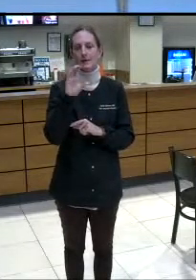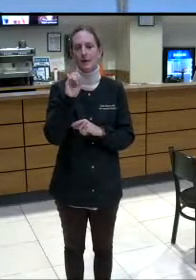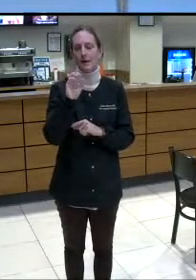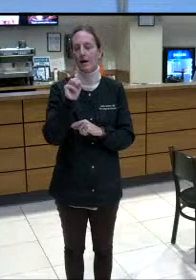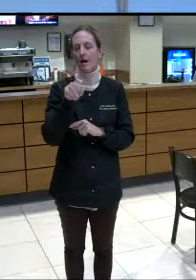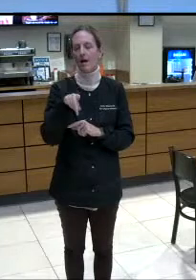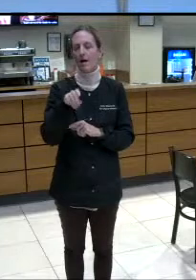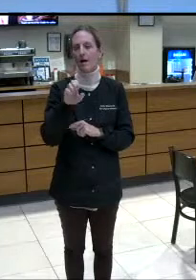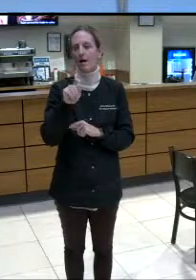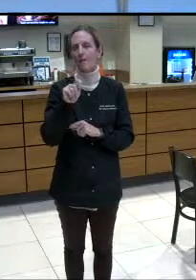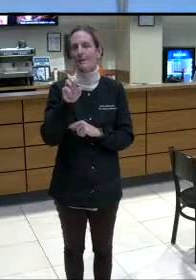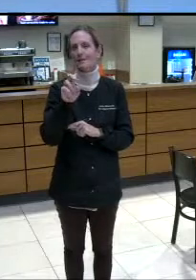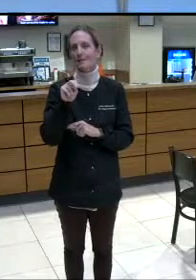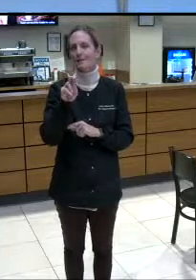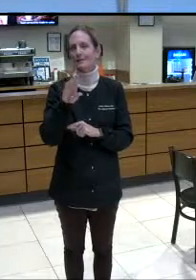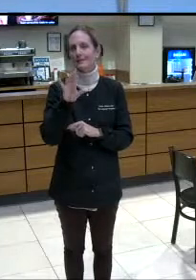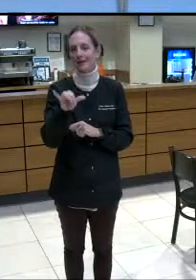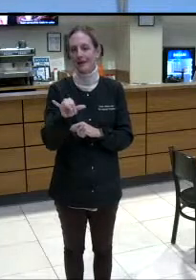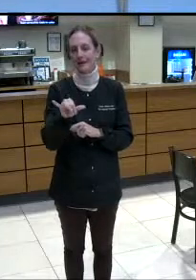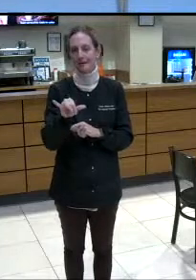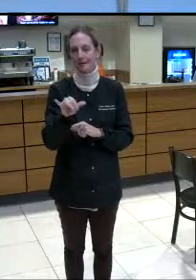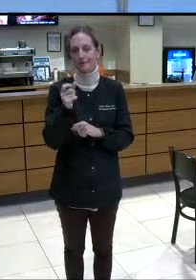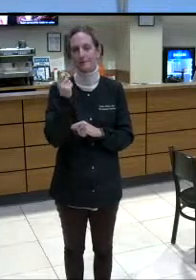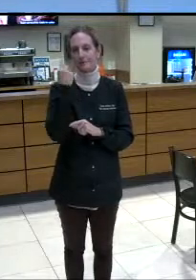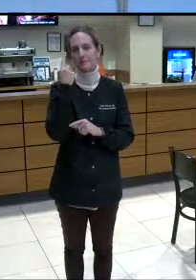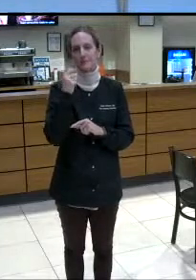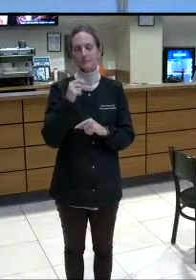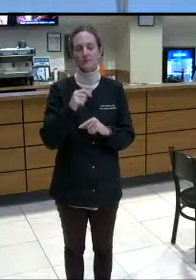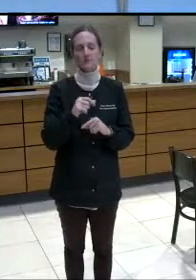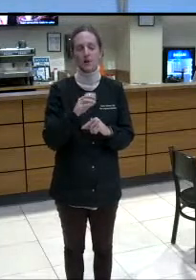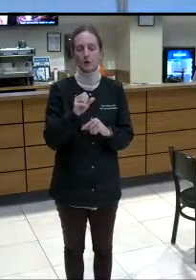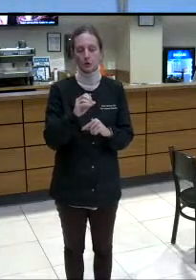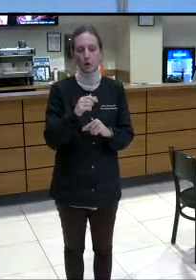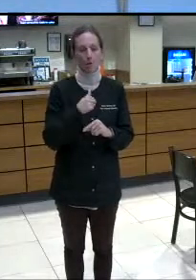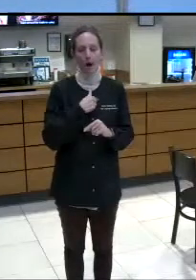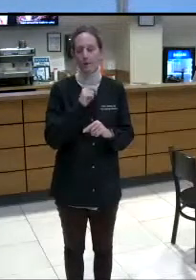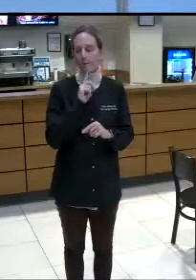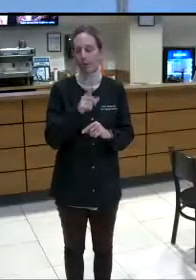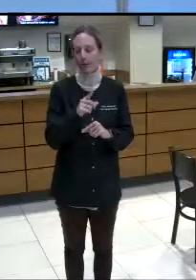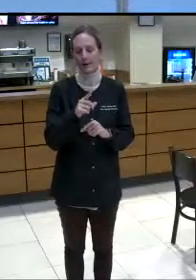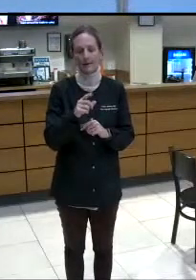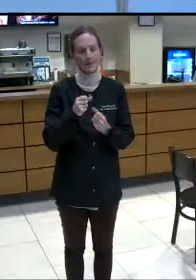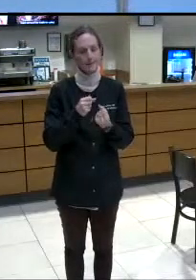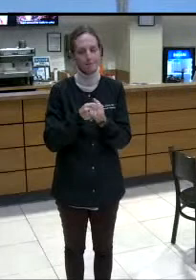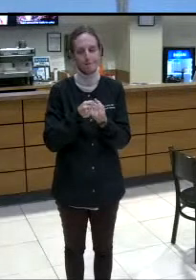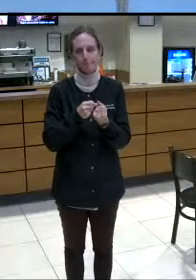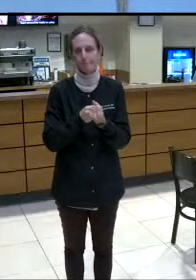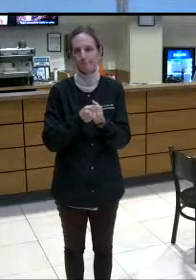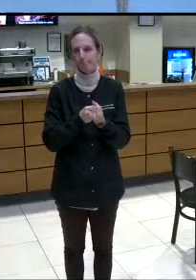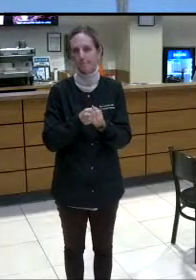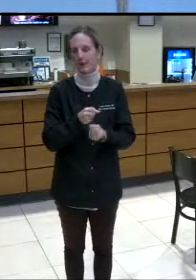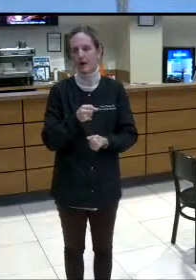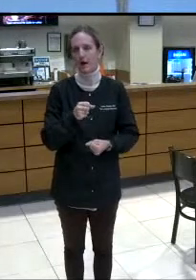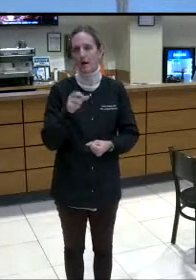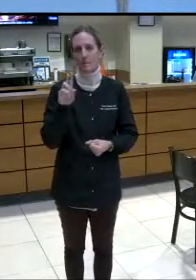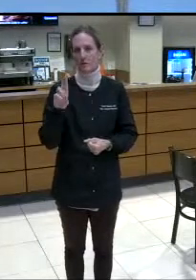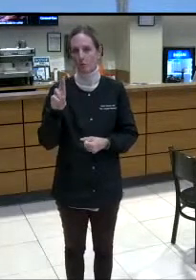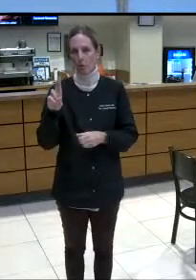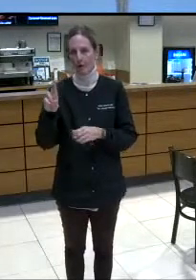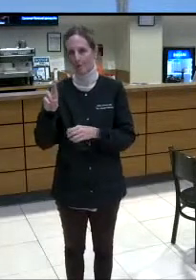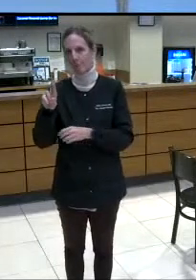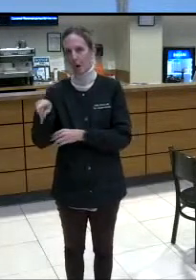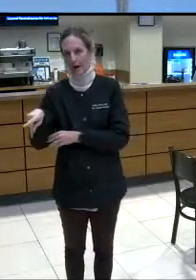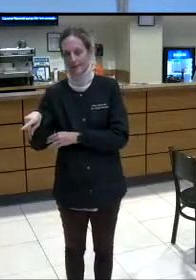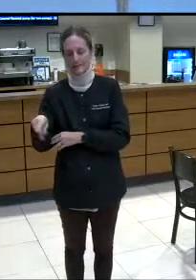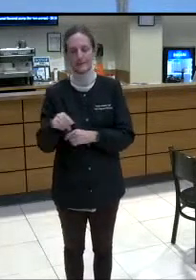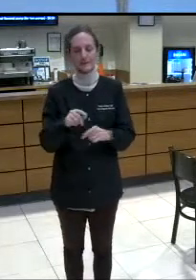of restorative practices, and I think like anything, it can get lost outside of the building and institution with, and